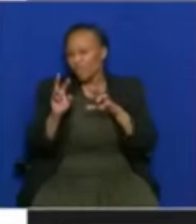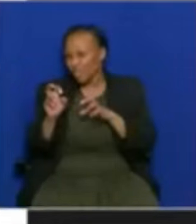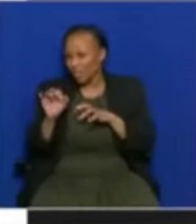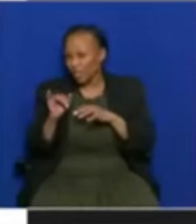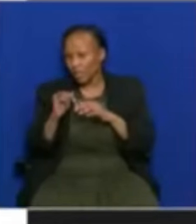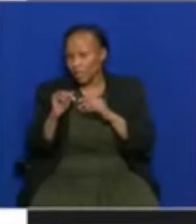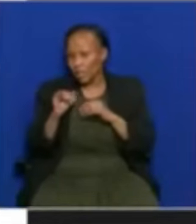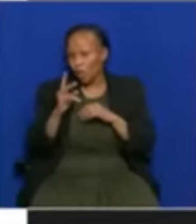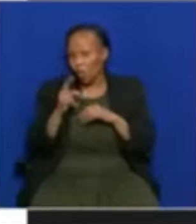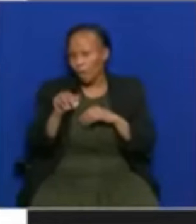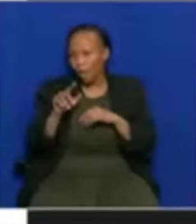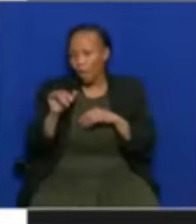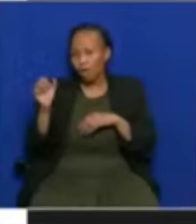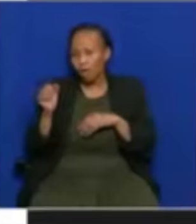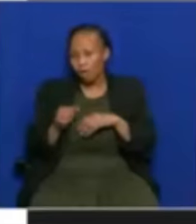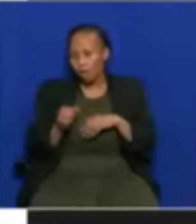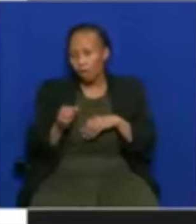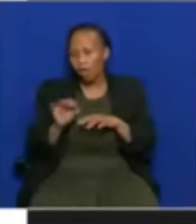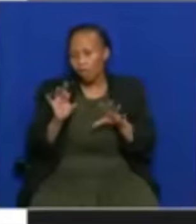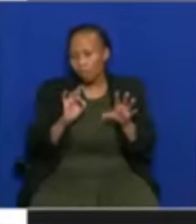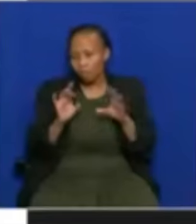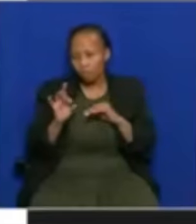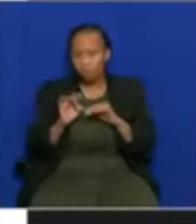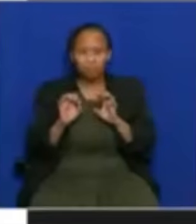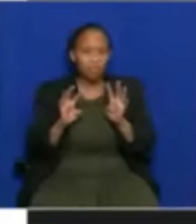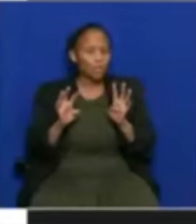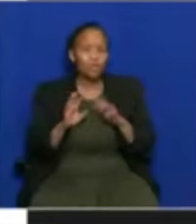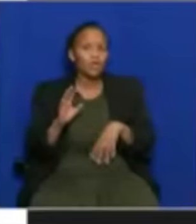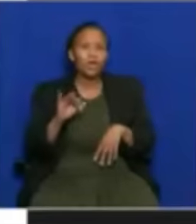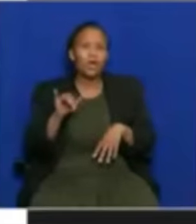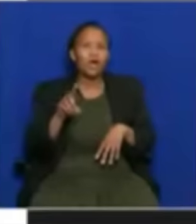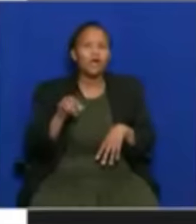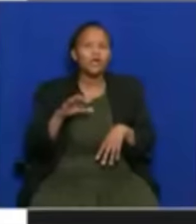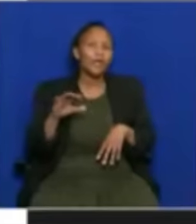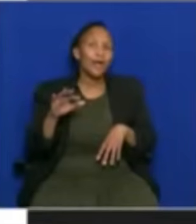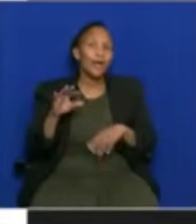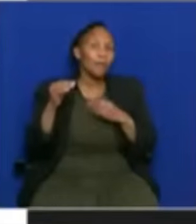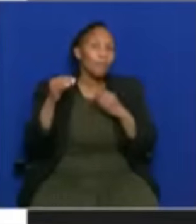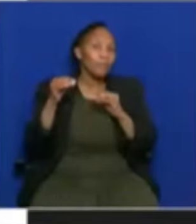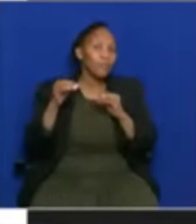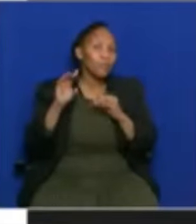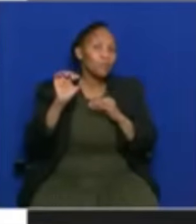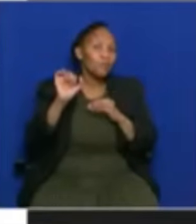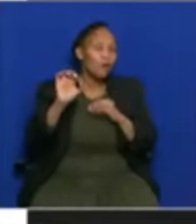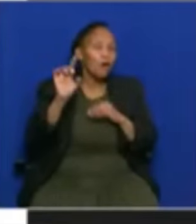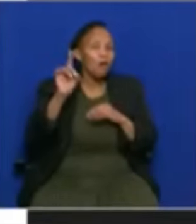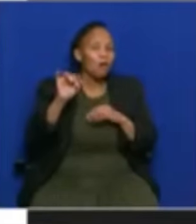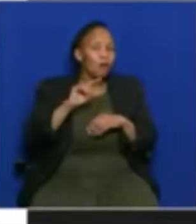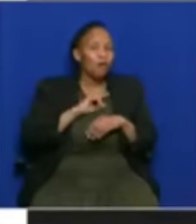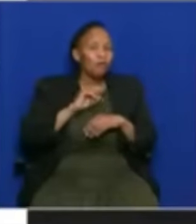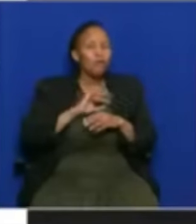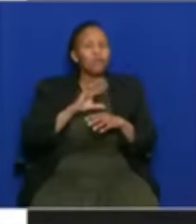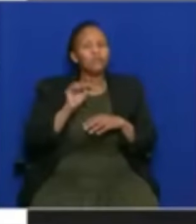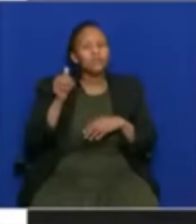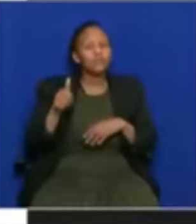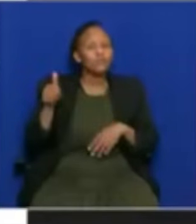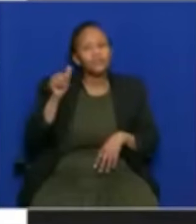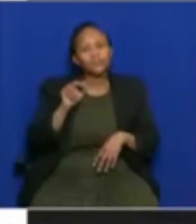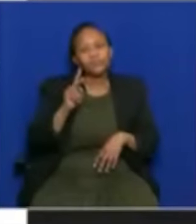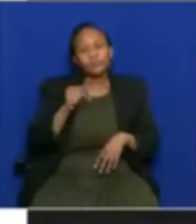Why was it IDEC's business, the fact that General Khan was not part, for instance, of that panel? It's not part of the